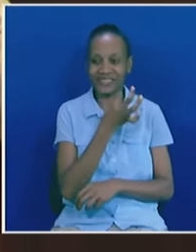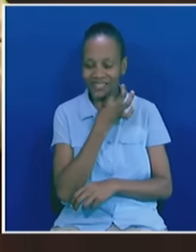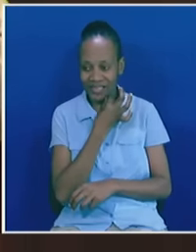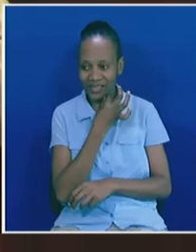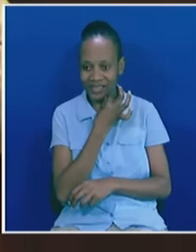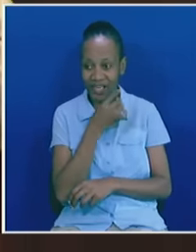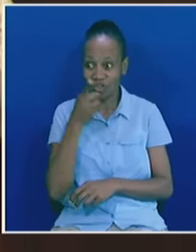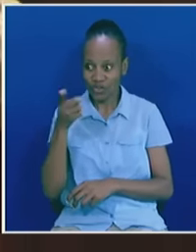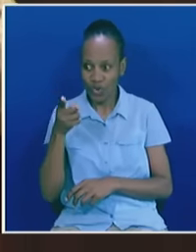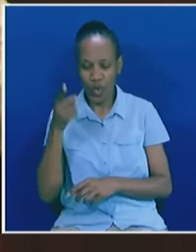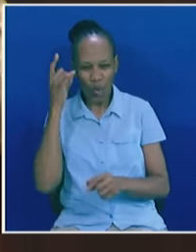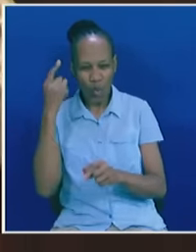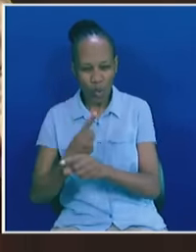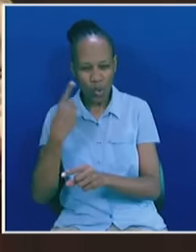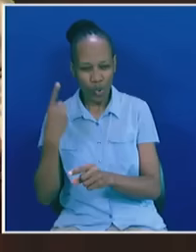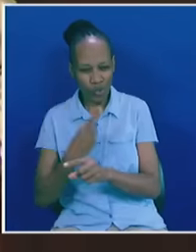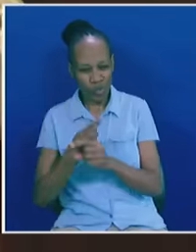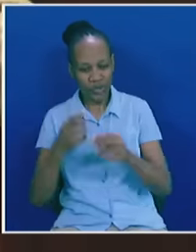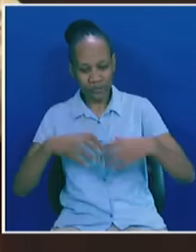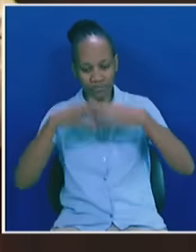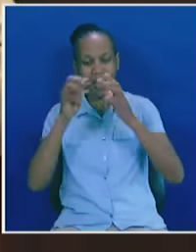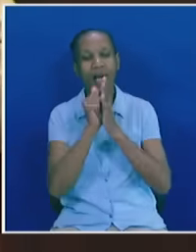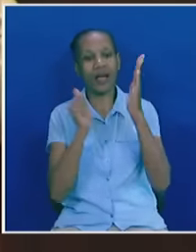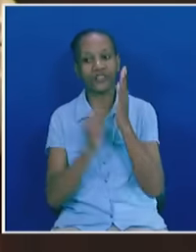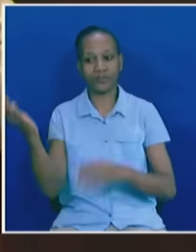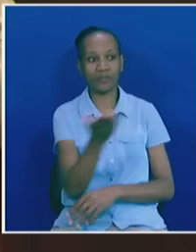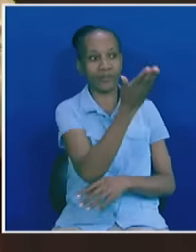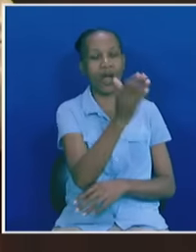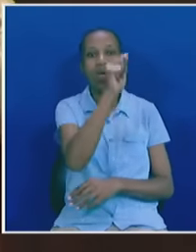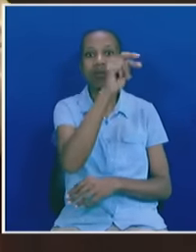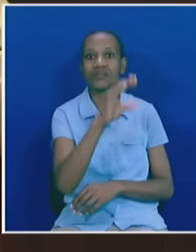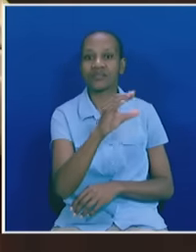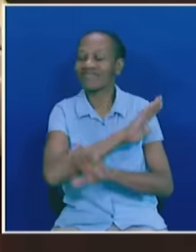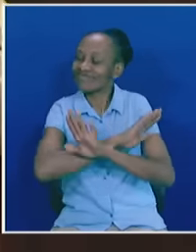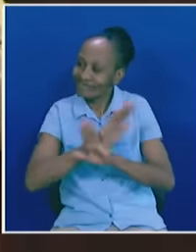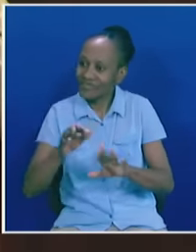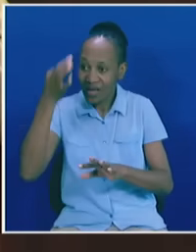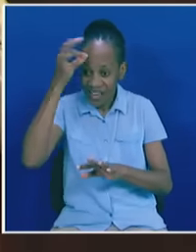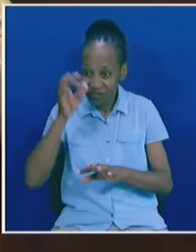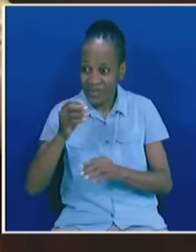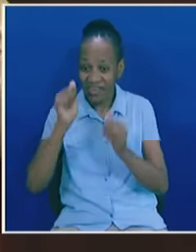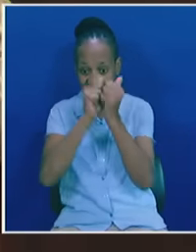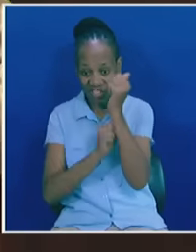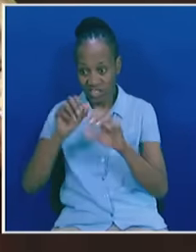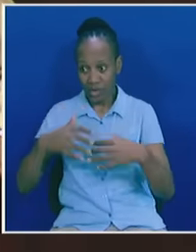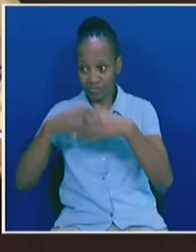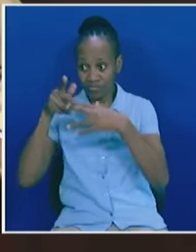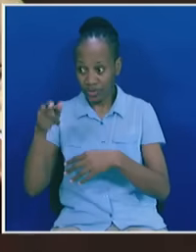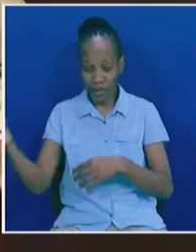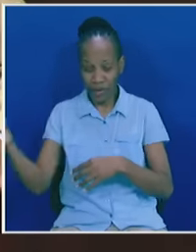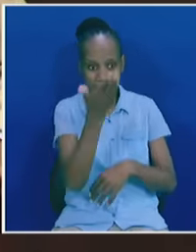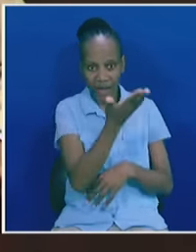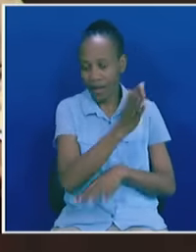ukusetela i-African National Congress i-agenda. Yekelani ukusetela umbuso lo i-agenda. Tina we know very well